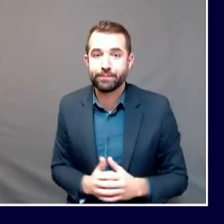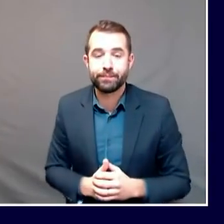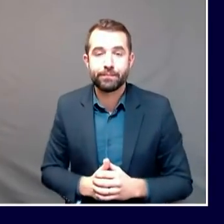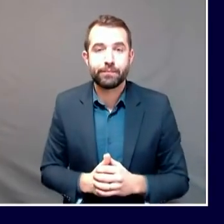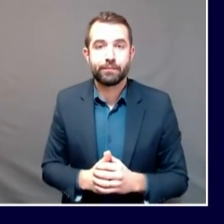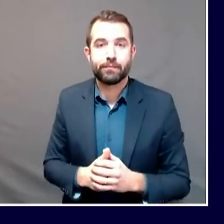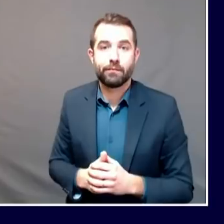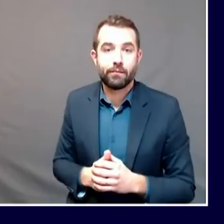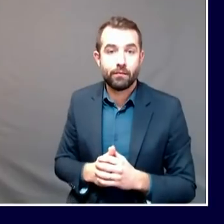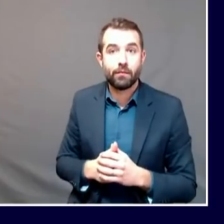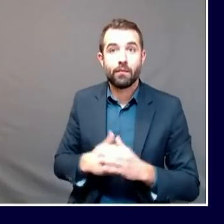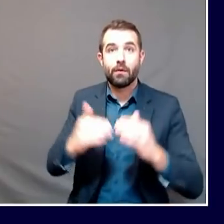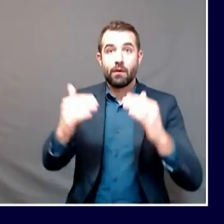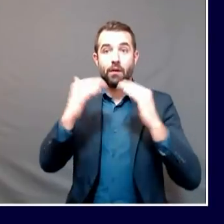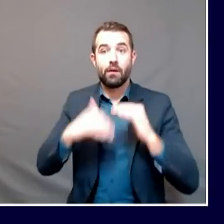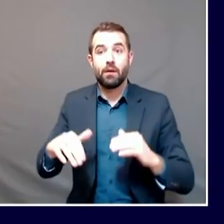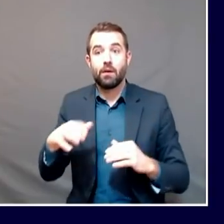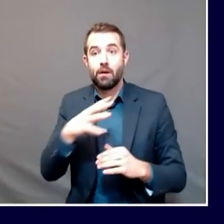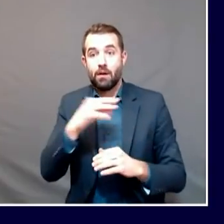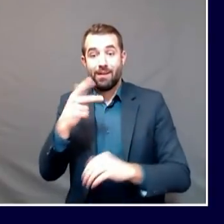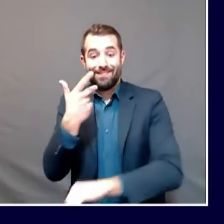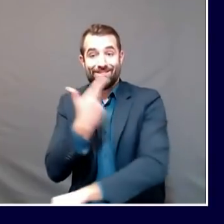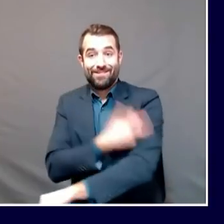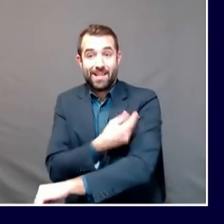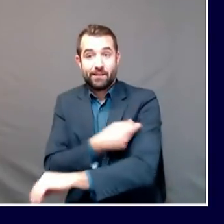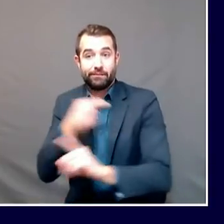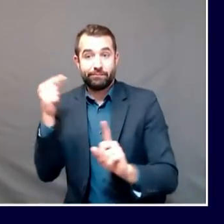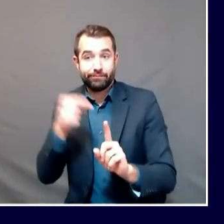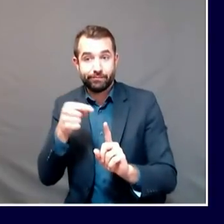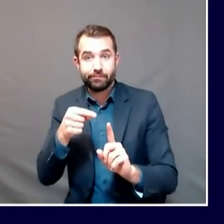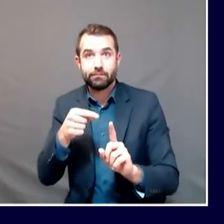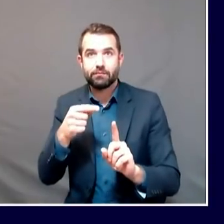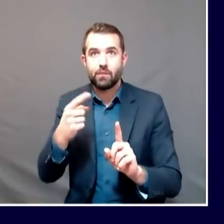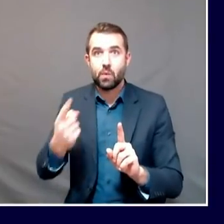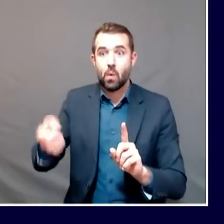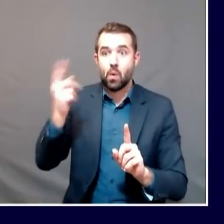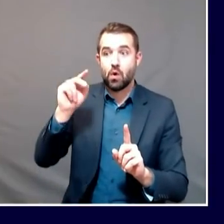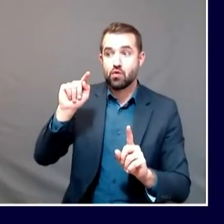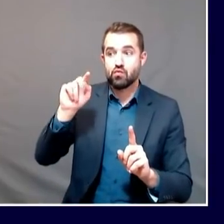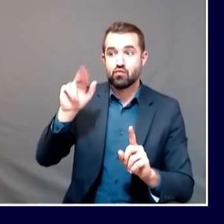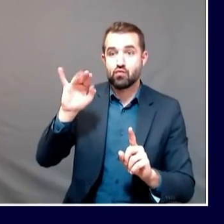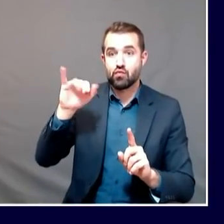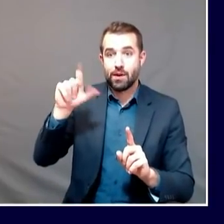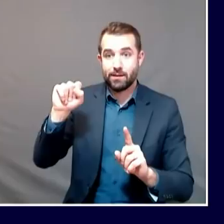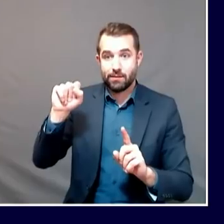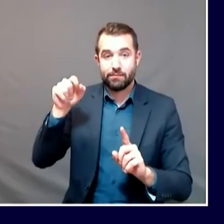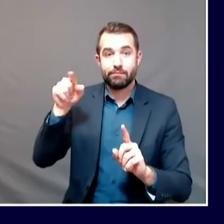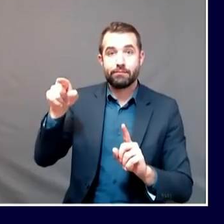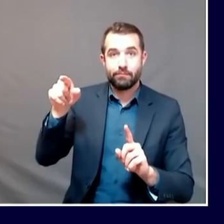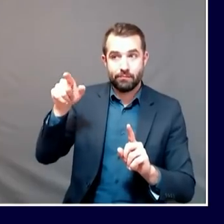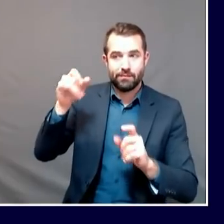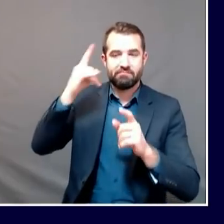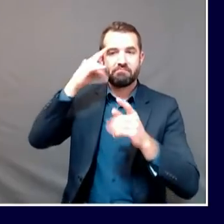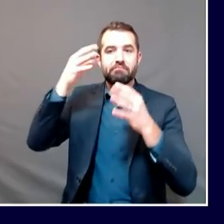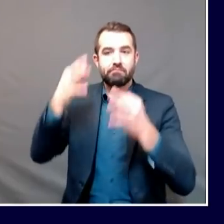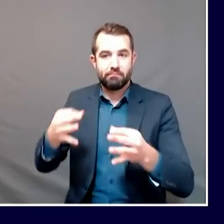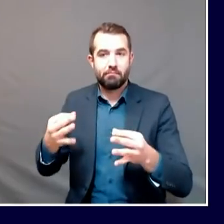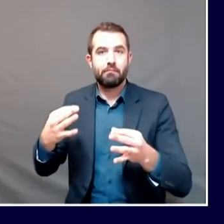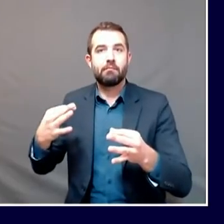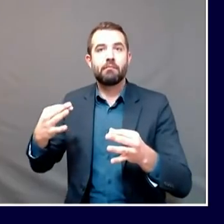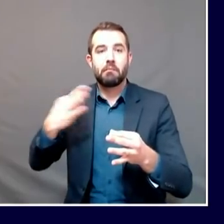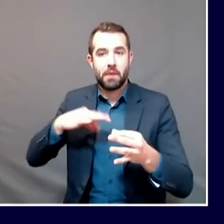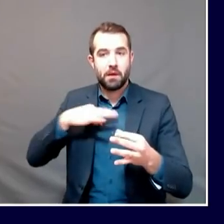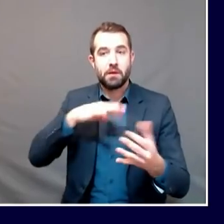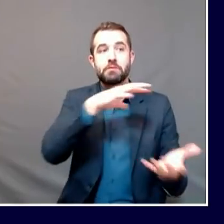vaccine planning. One of the tribes has elected to receive its allotment of vaccine from the state of Maine. Other of the tribal health centers